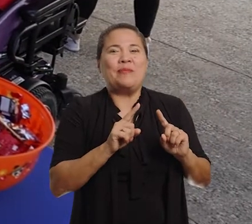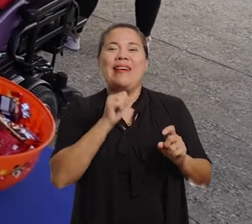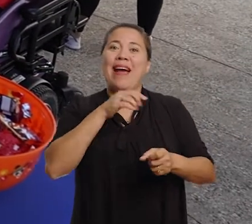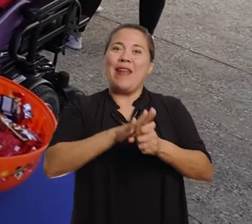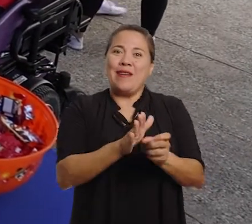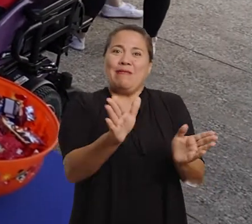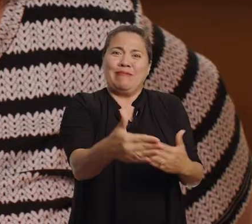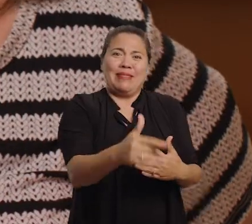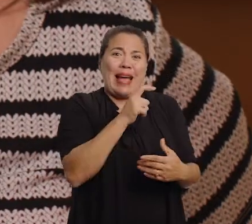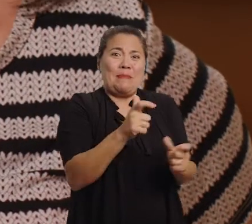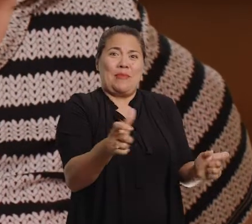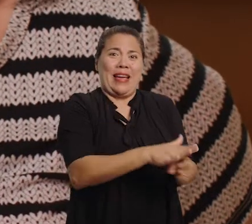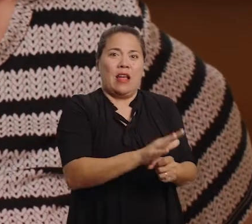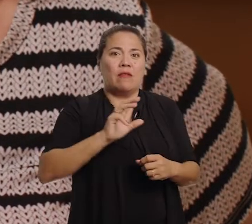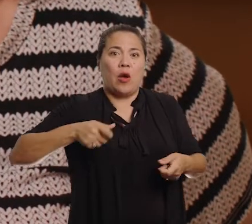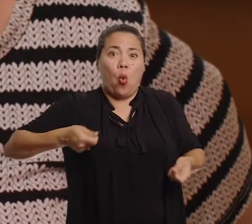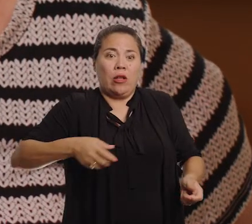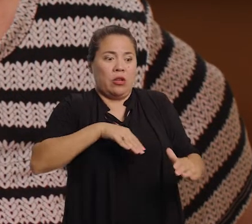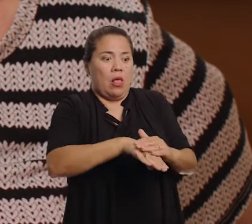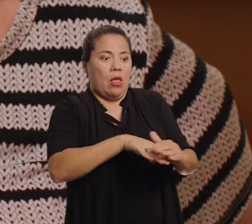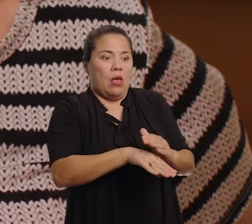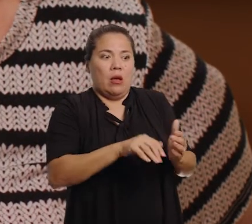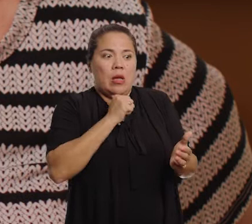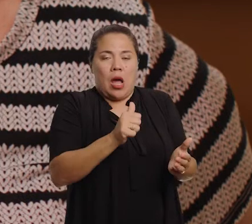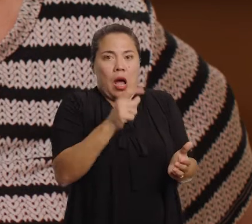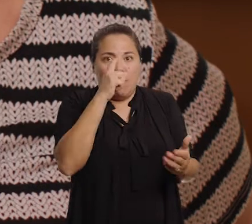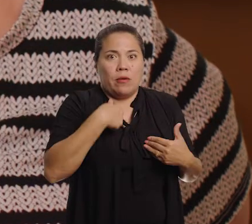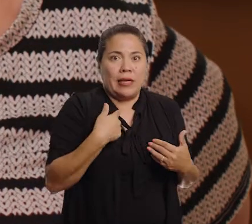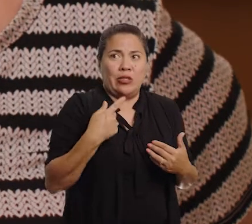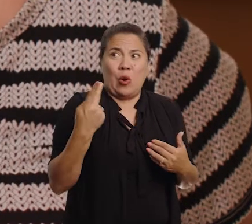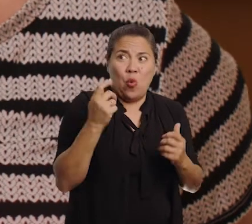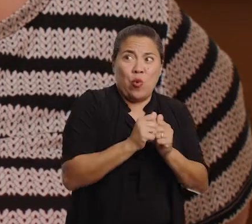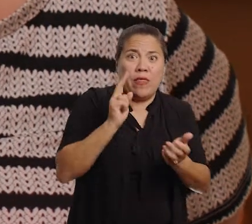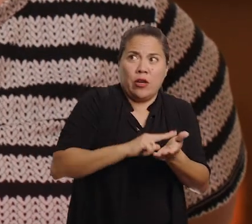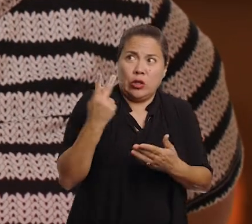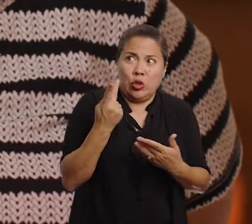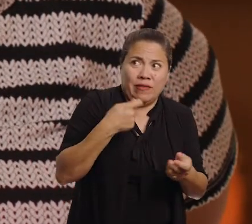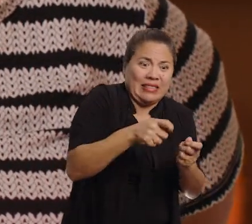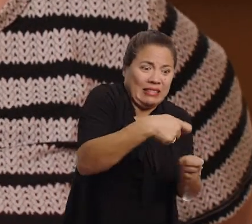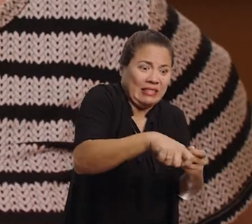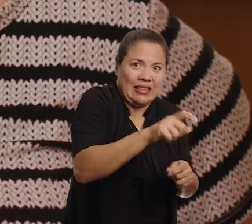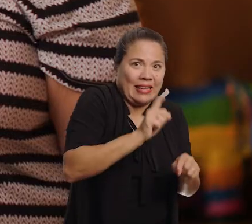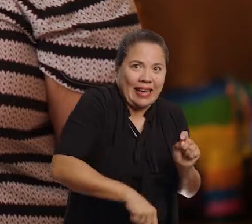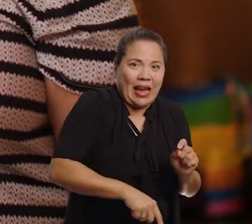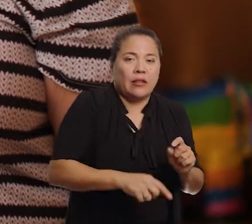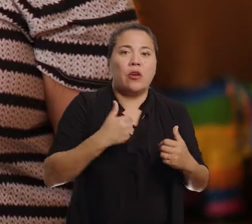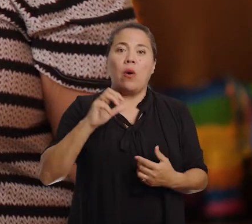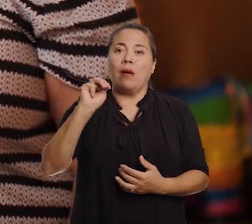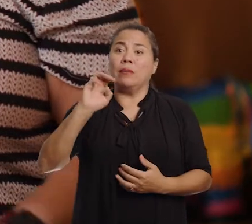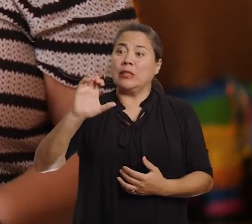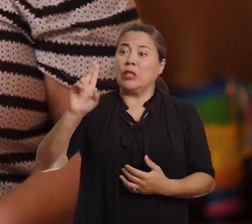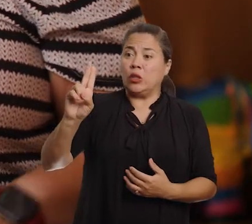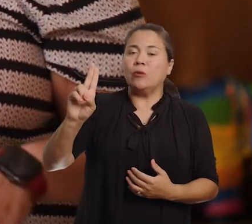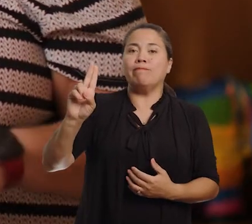there's just not enough room. The wheelchair doesn't fit in, or there's just not enough room for me to get in there with the nurse to change her. So having a